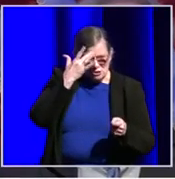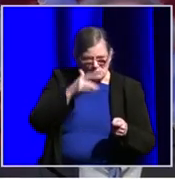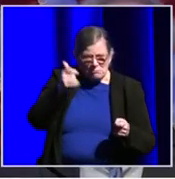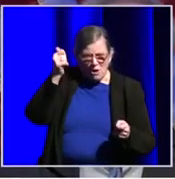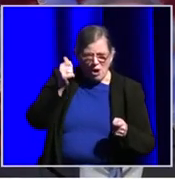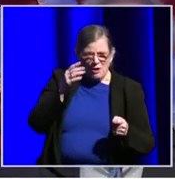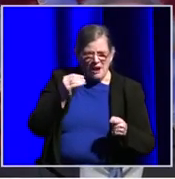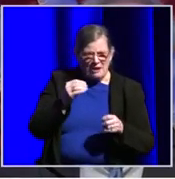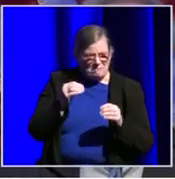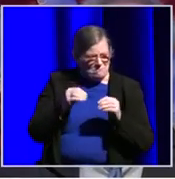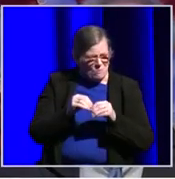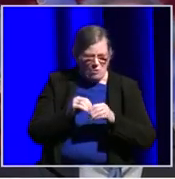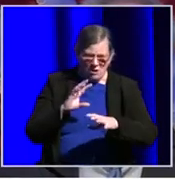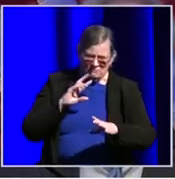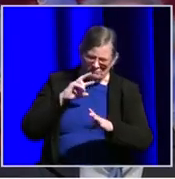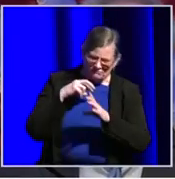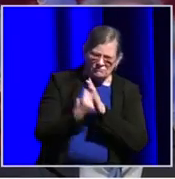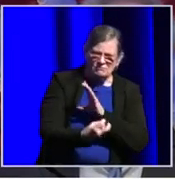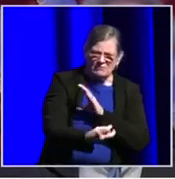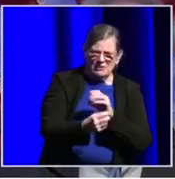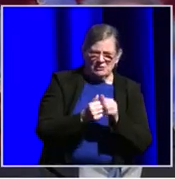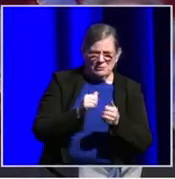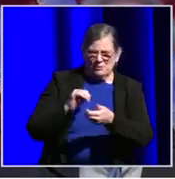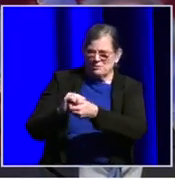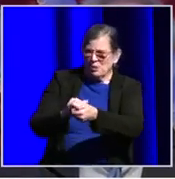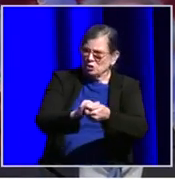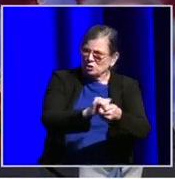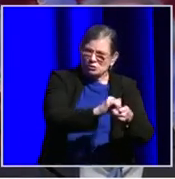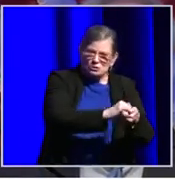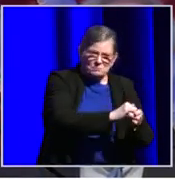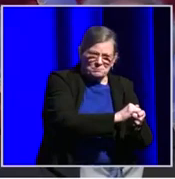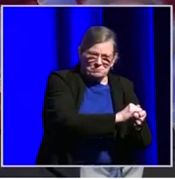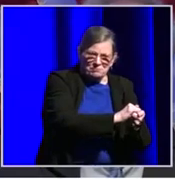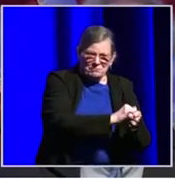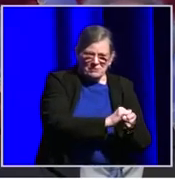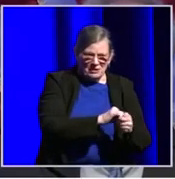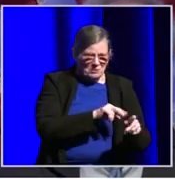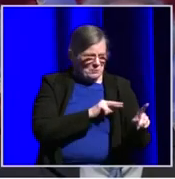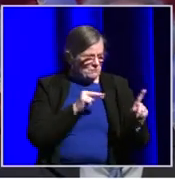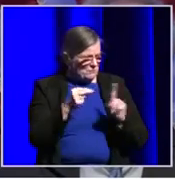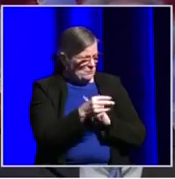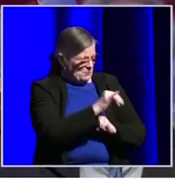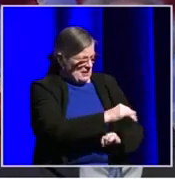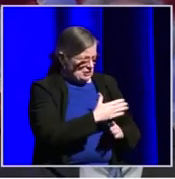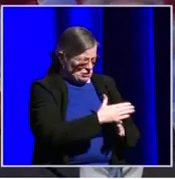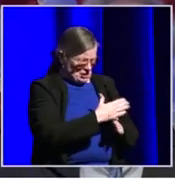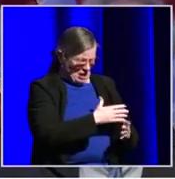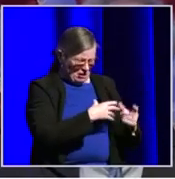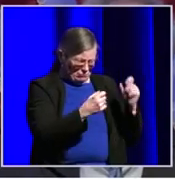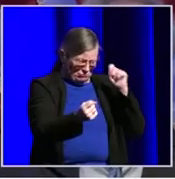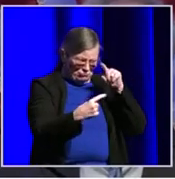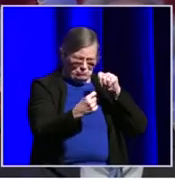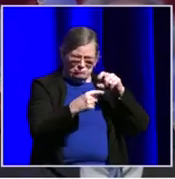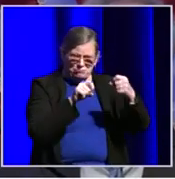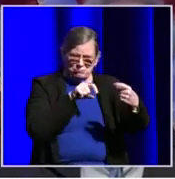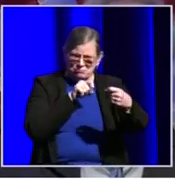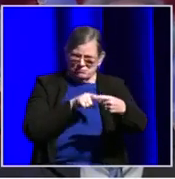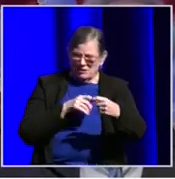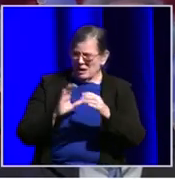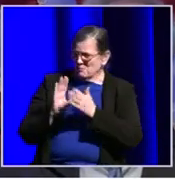engaged with all of our partners, those whose views we share and those with views we don't